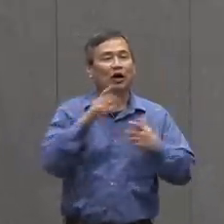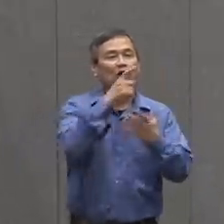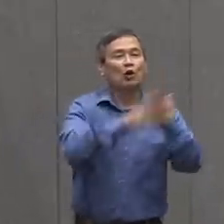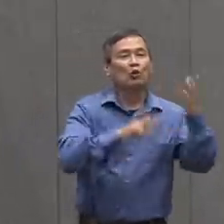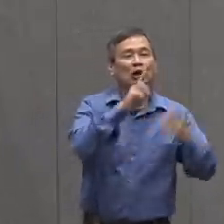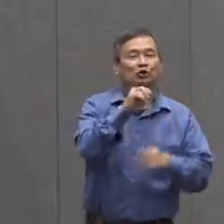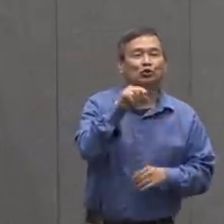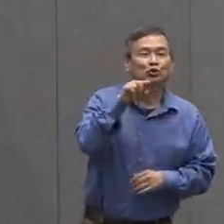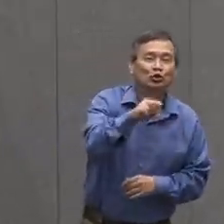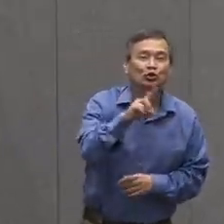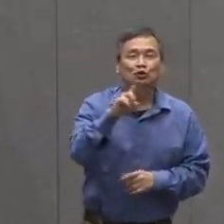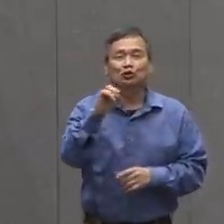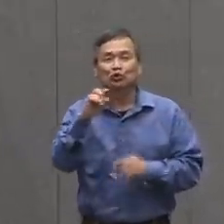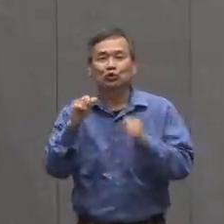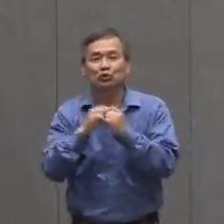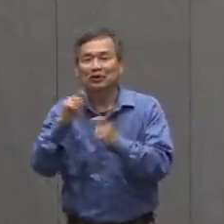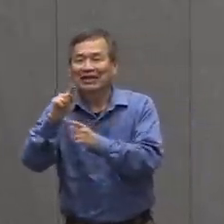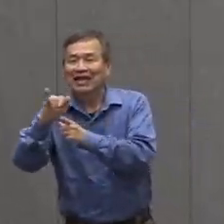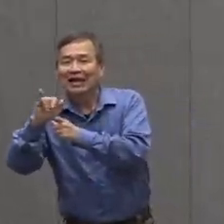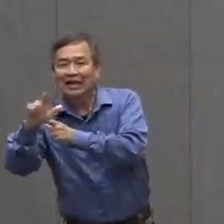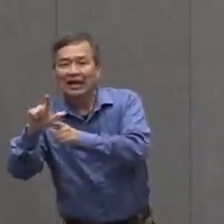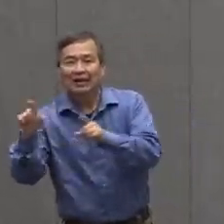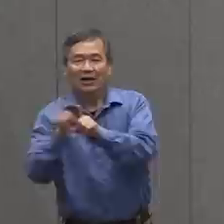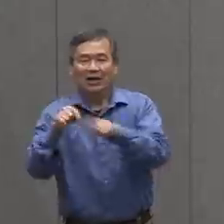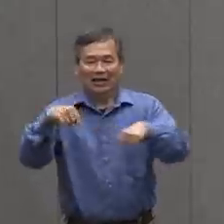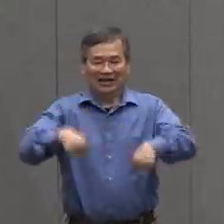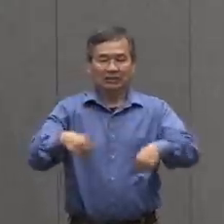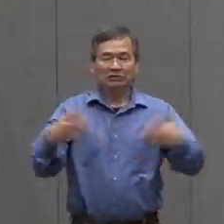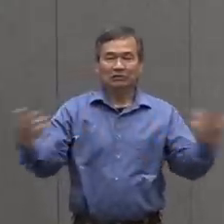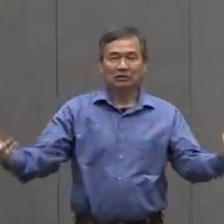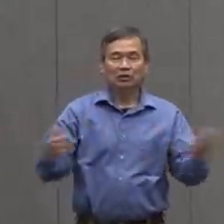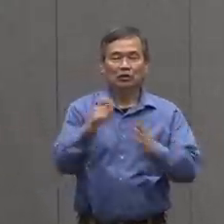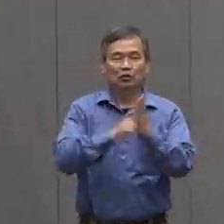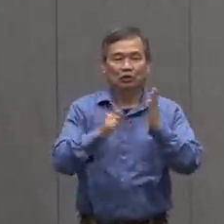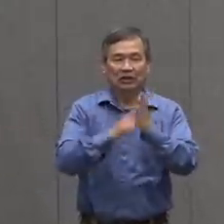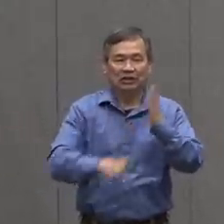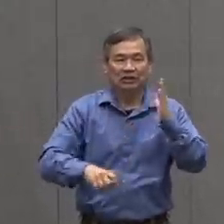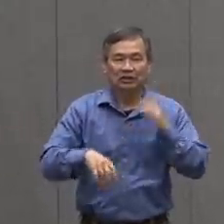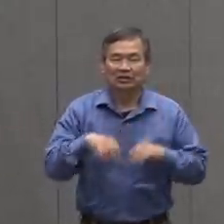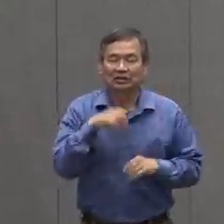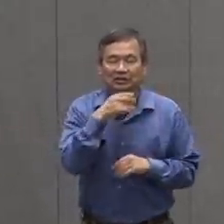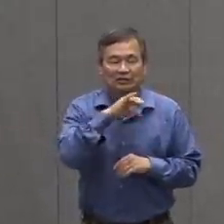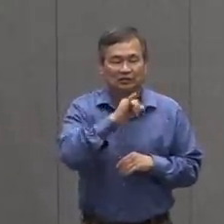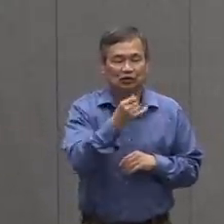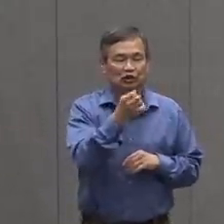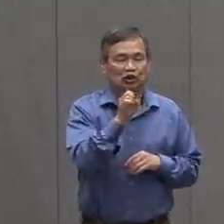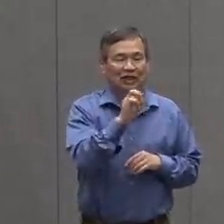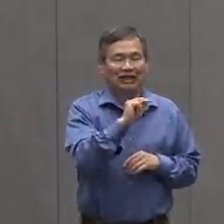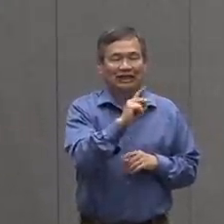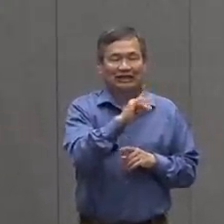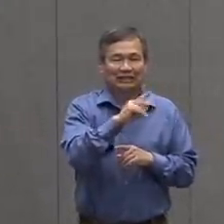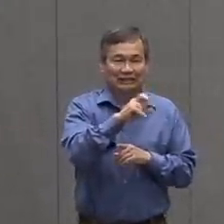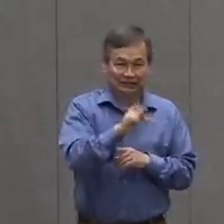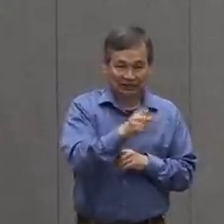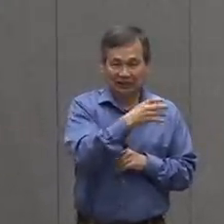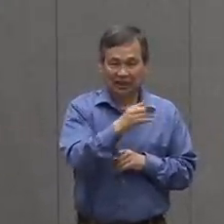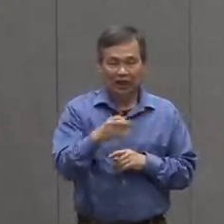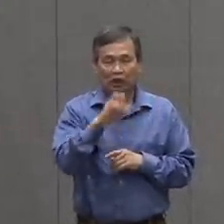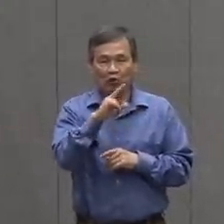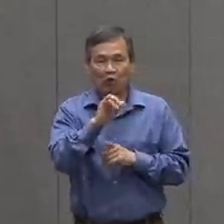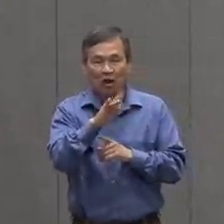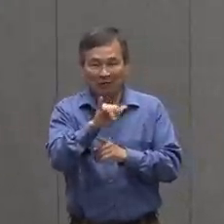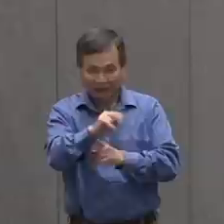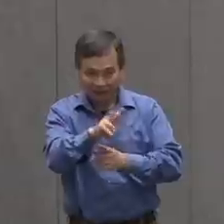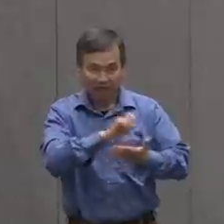Do with a Tale Like This? It is written by Steve Jenkins and Robin Page.